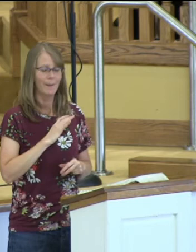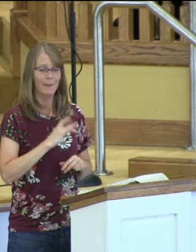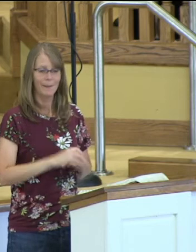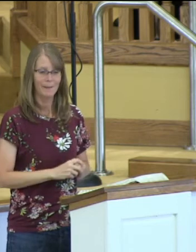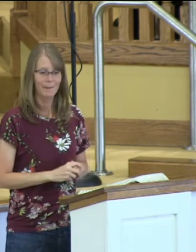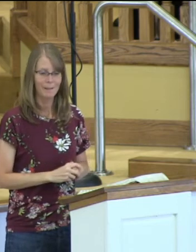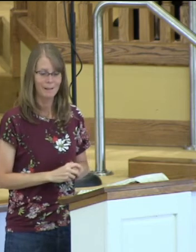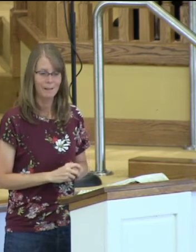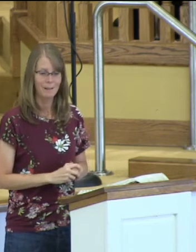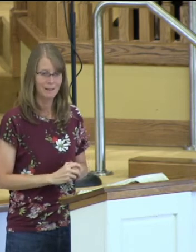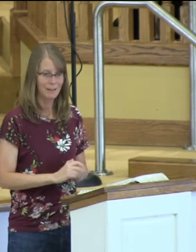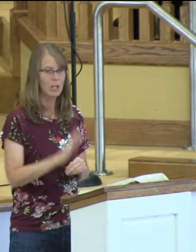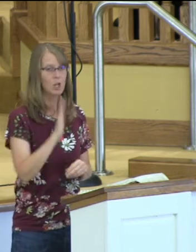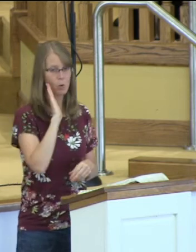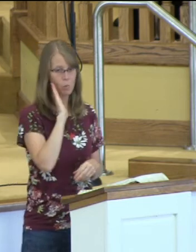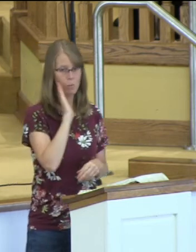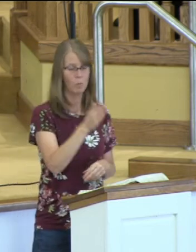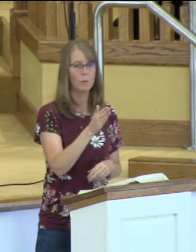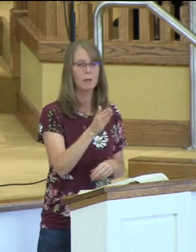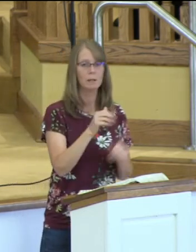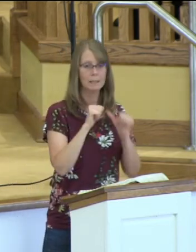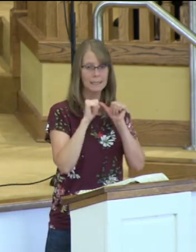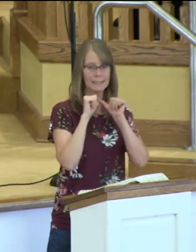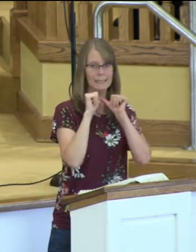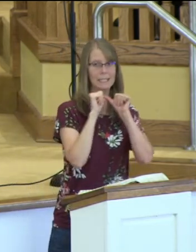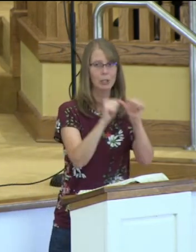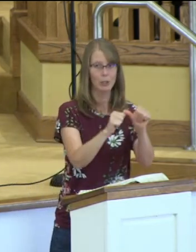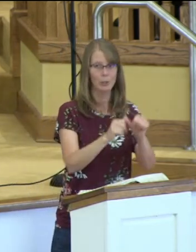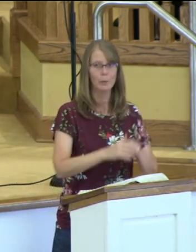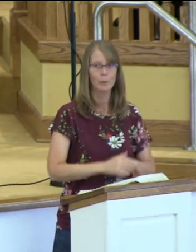It will continue on.